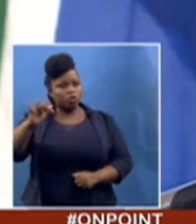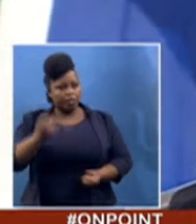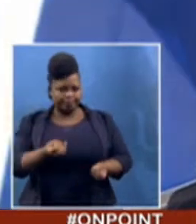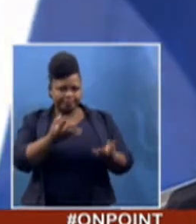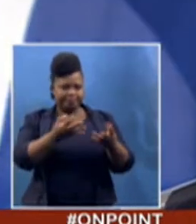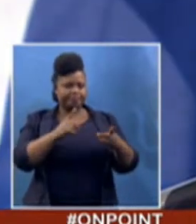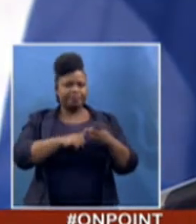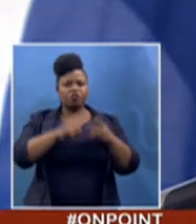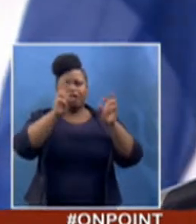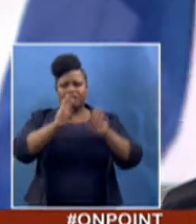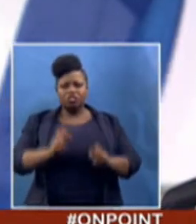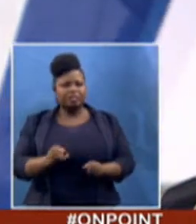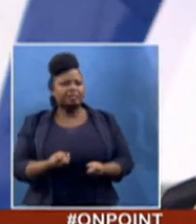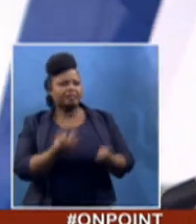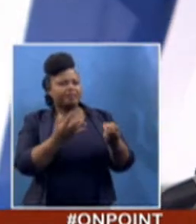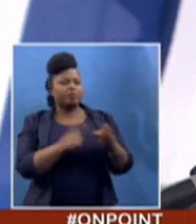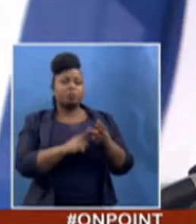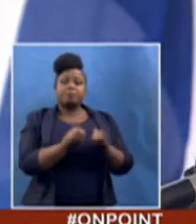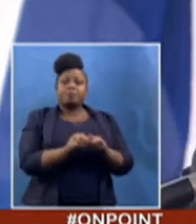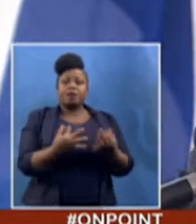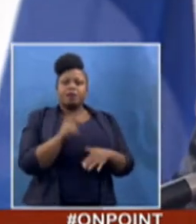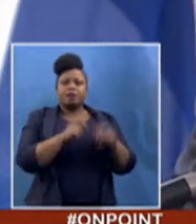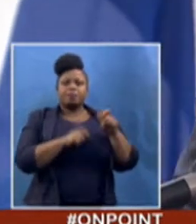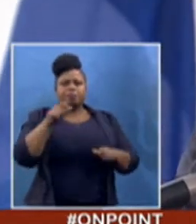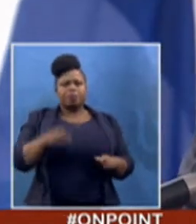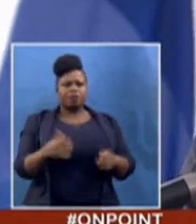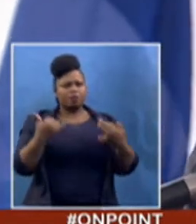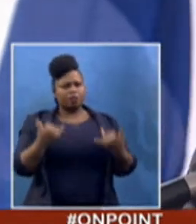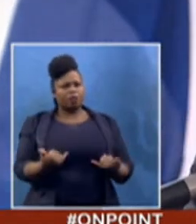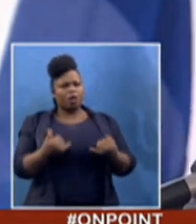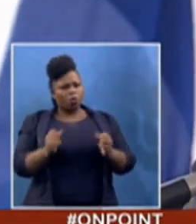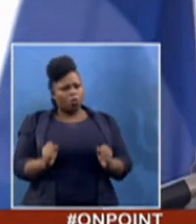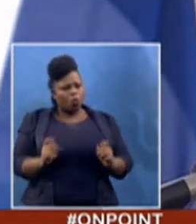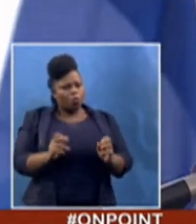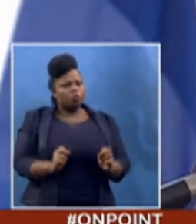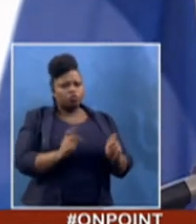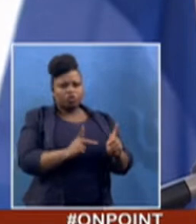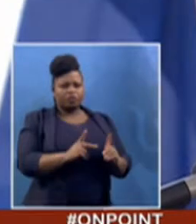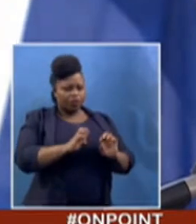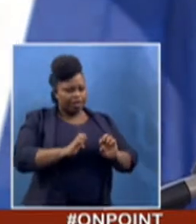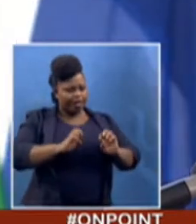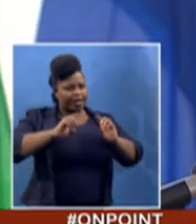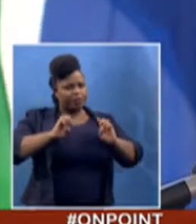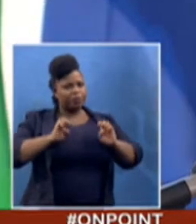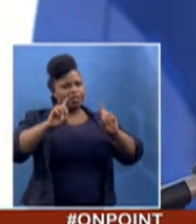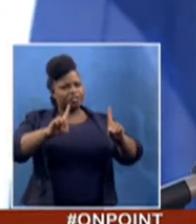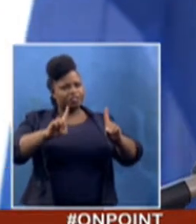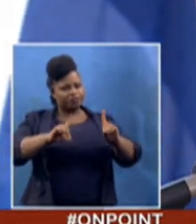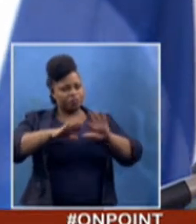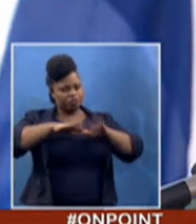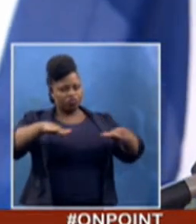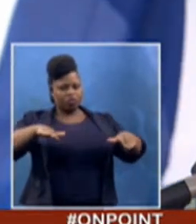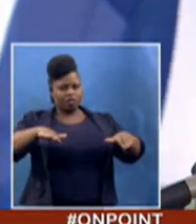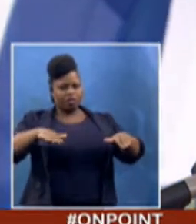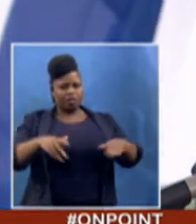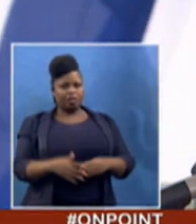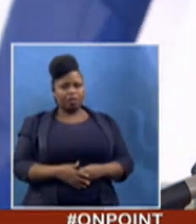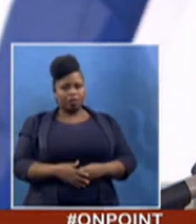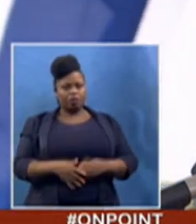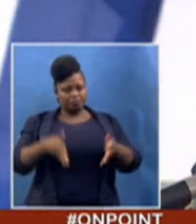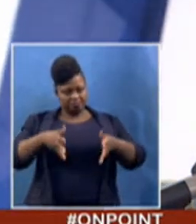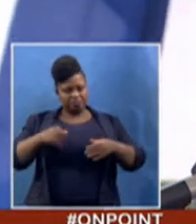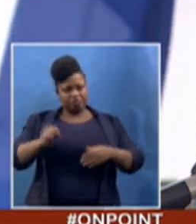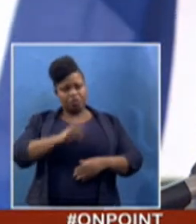electricity to millions, to opening the doors of learning to the children of our